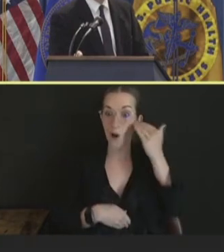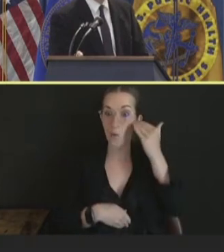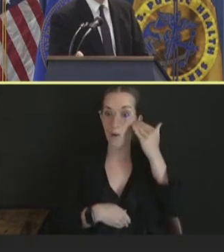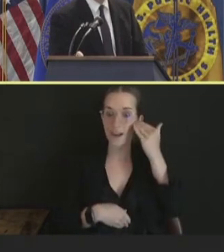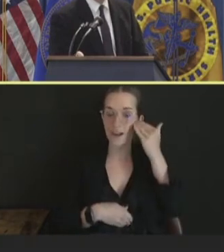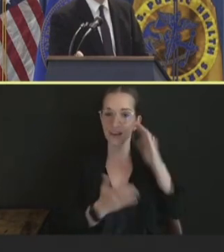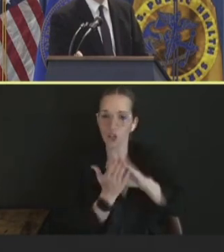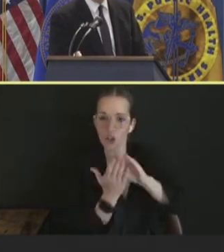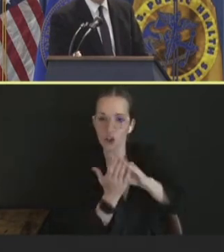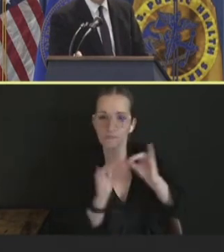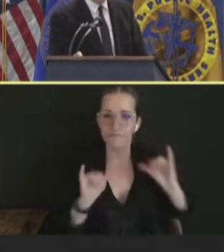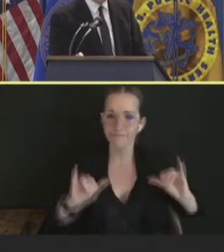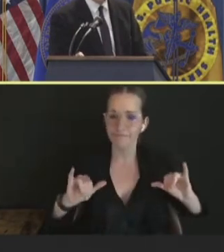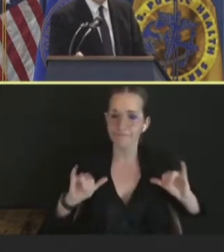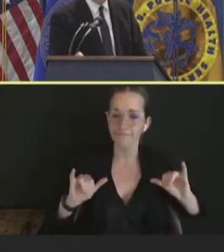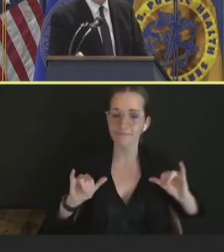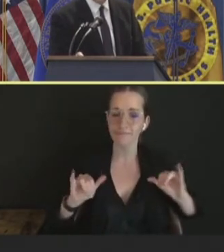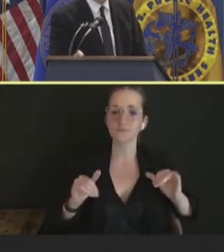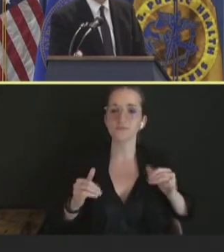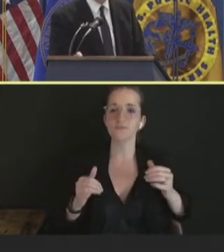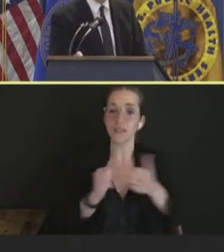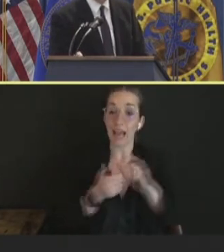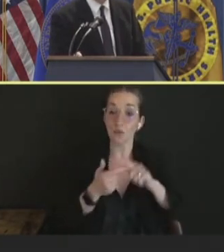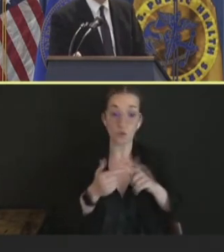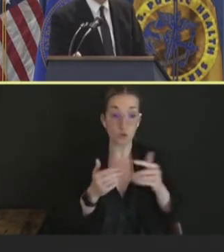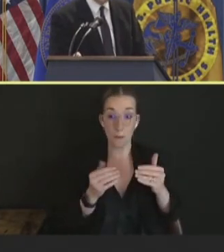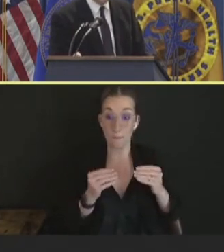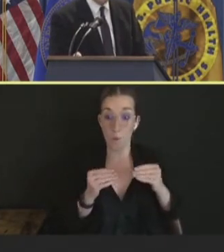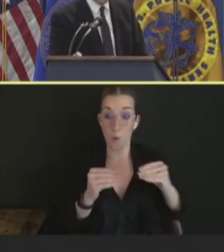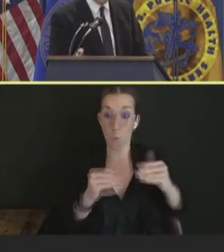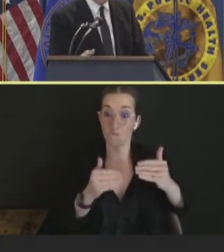the way to move forward most effectively is to make sure that everyone can